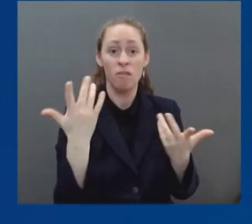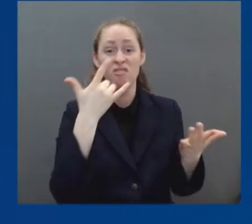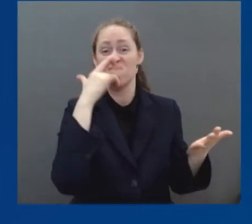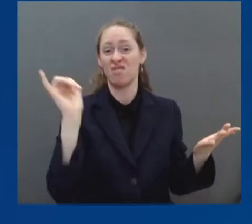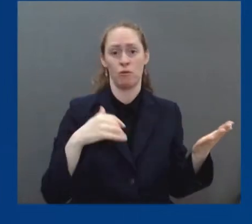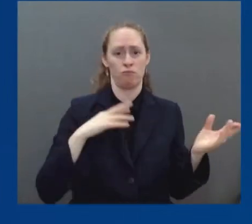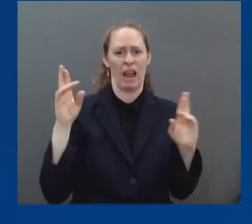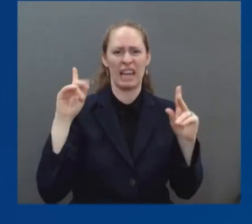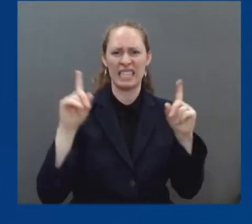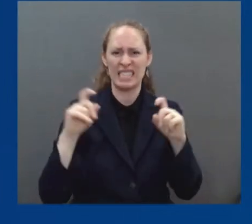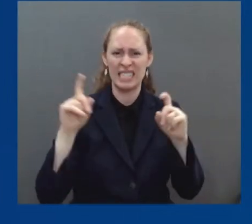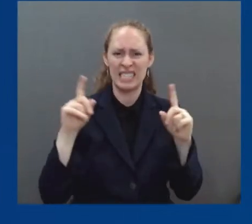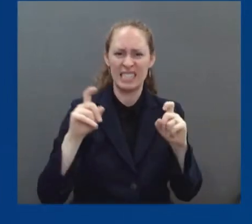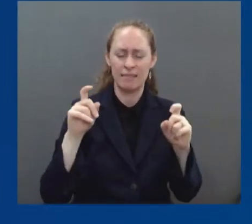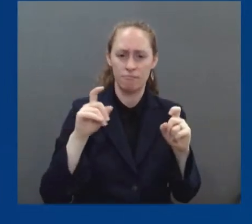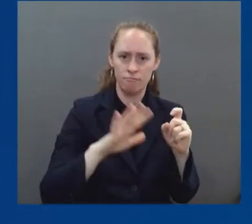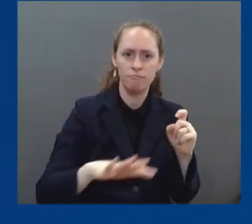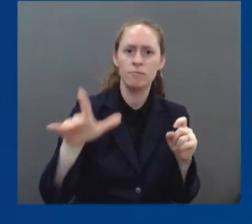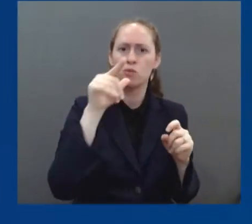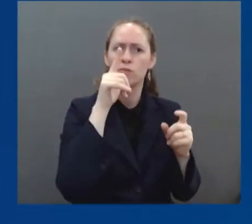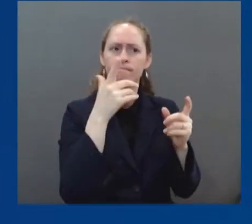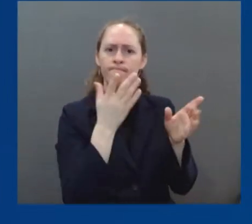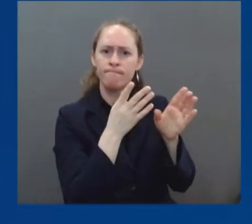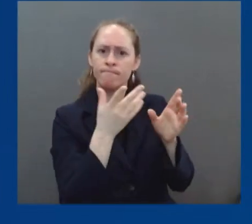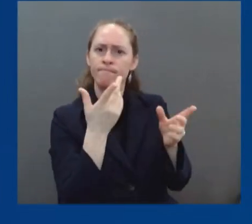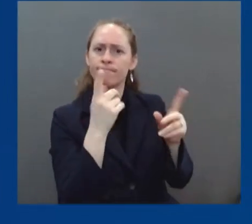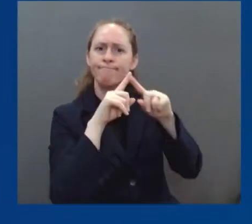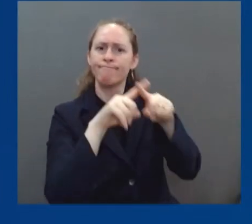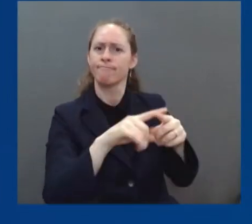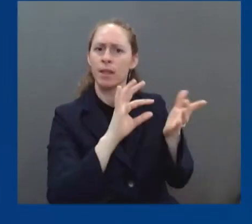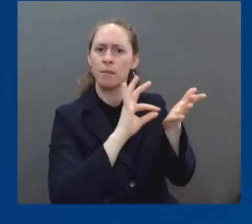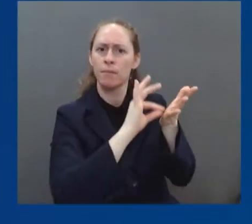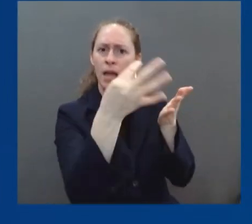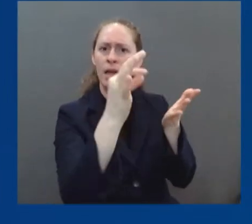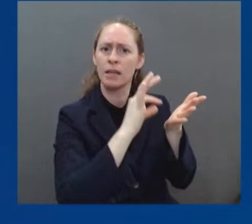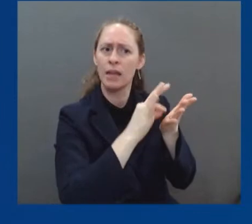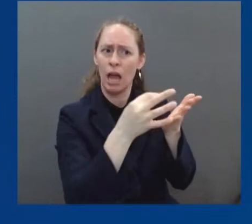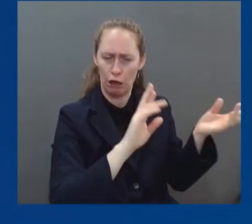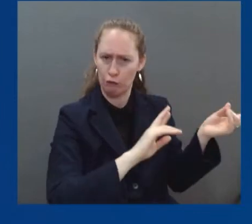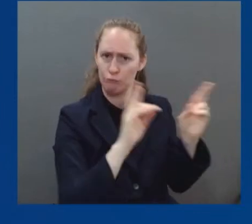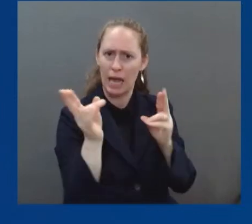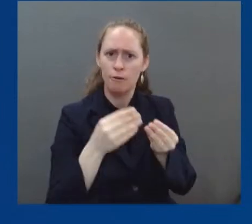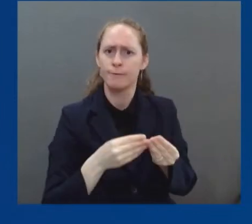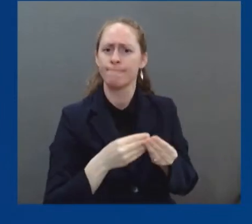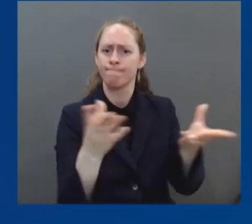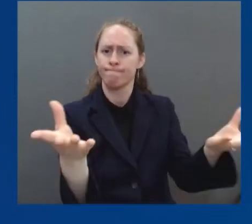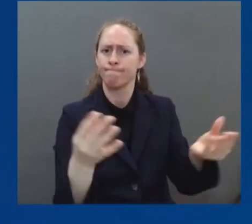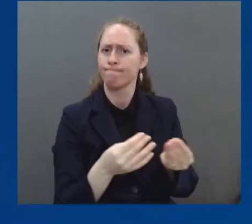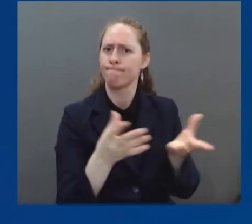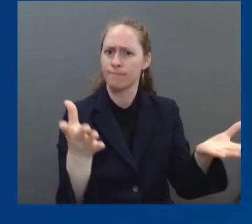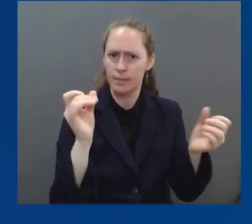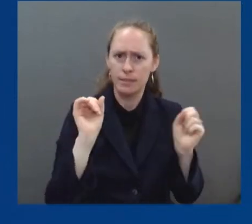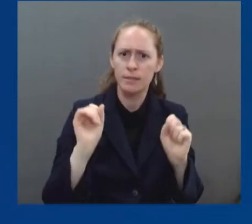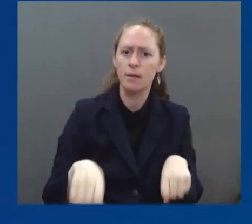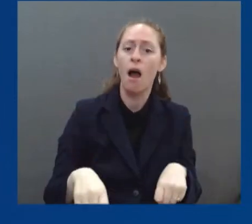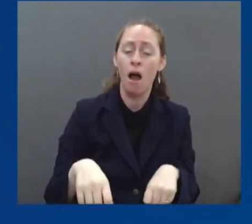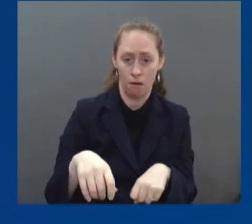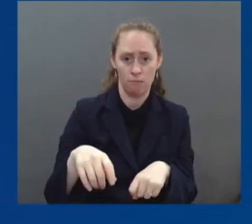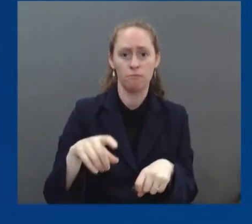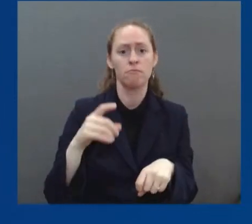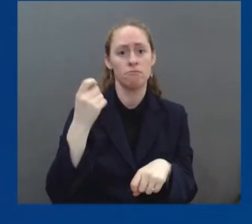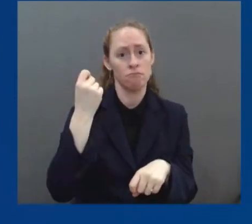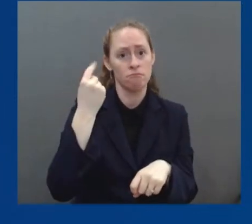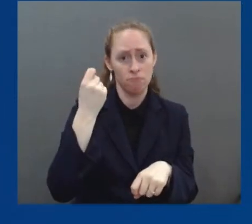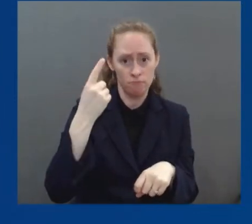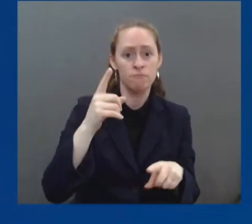Medicare now have access each month to up to 8 easy-to-use at-home COVID-19 tests at no cost. This is all